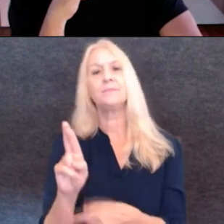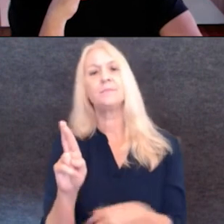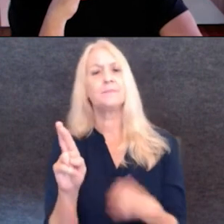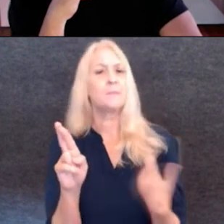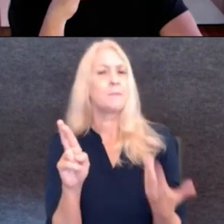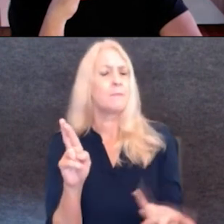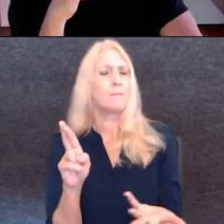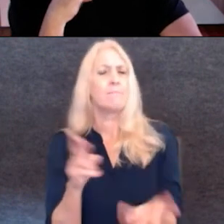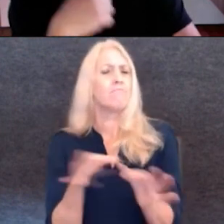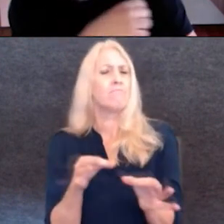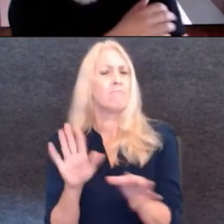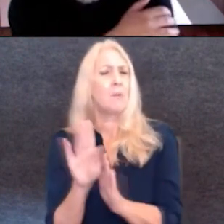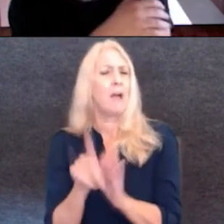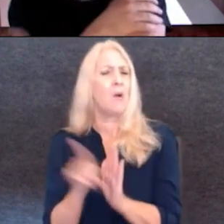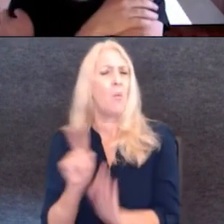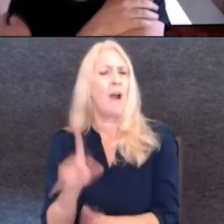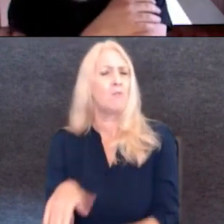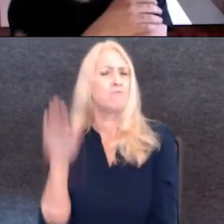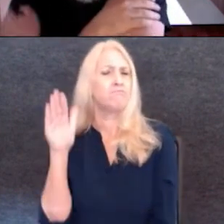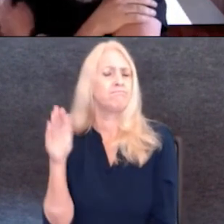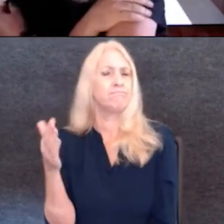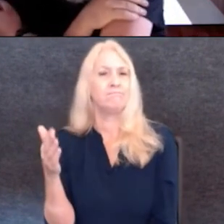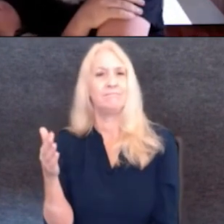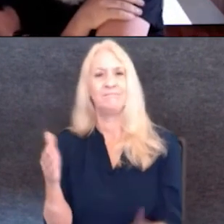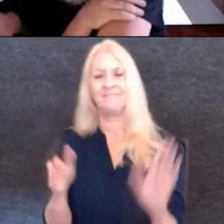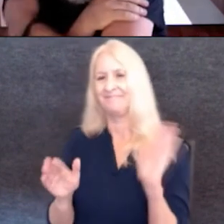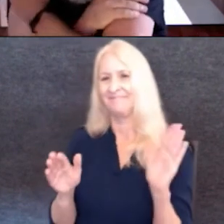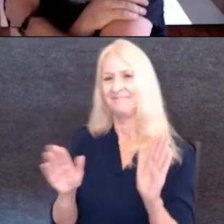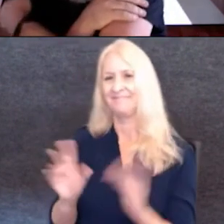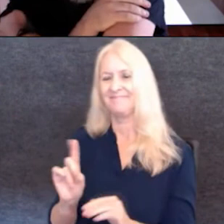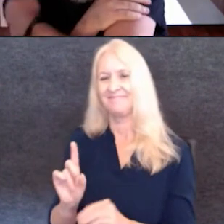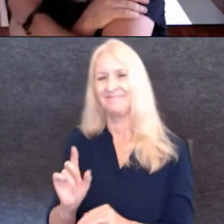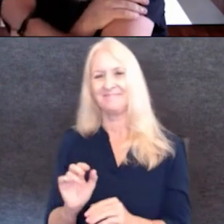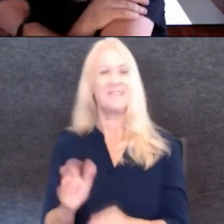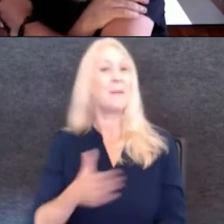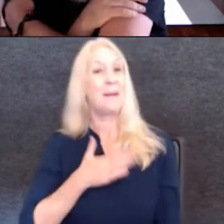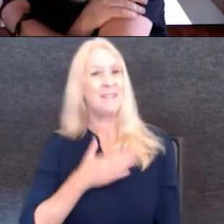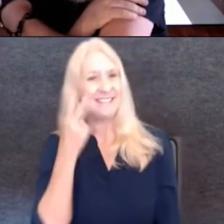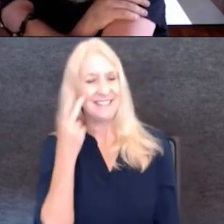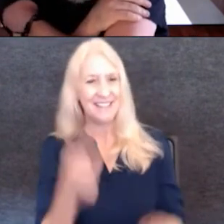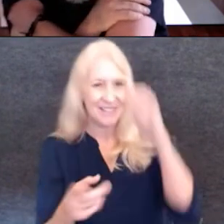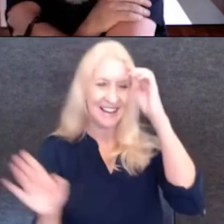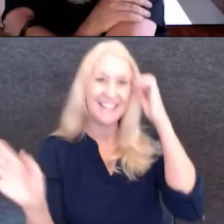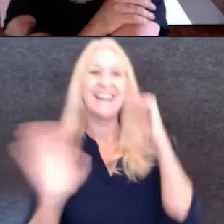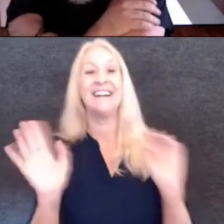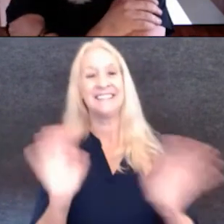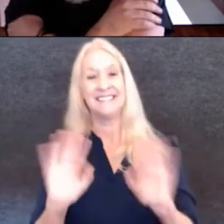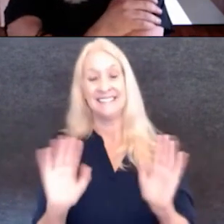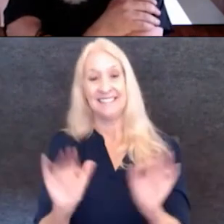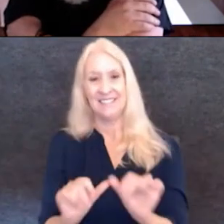how you grew up. Let's get started. How are you? Hi, I'm so happy to see you. Hello. And hello, everyone.